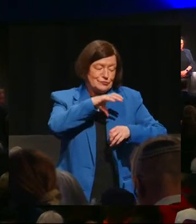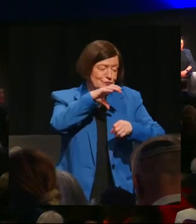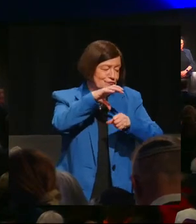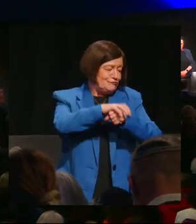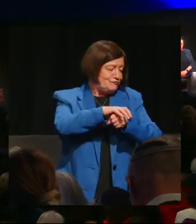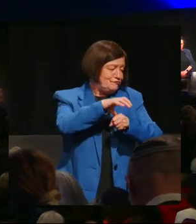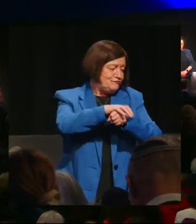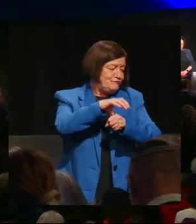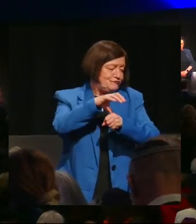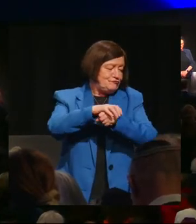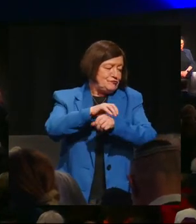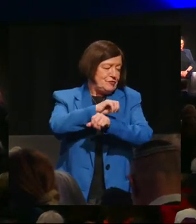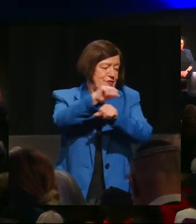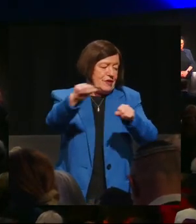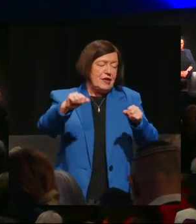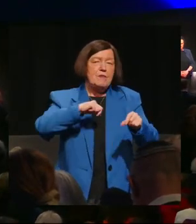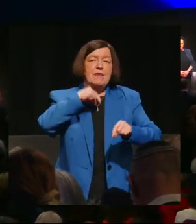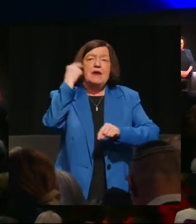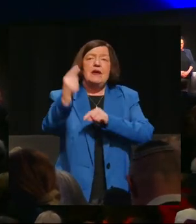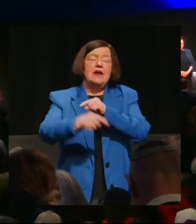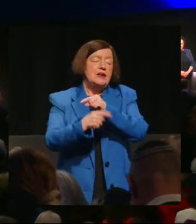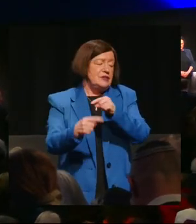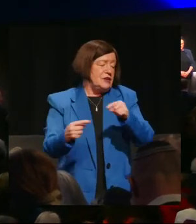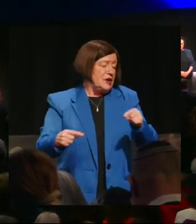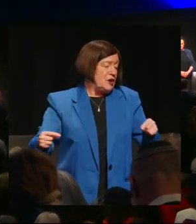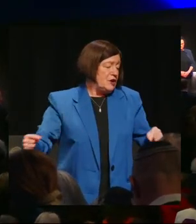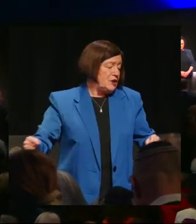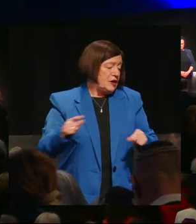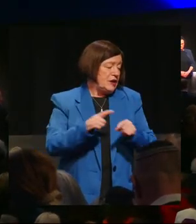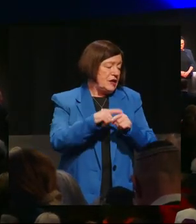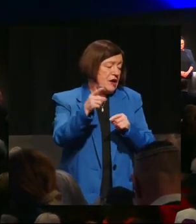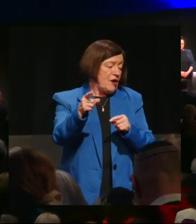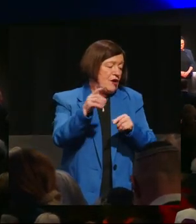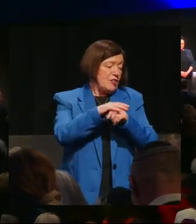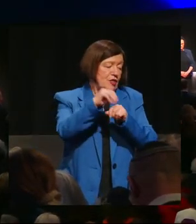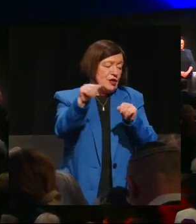veshenech niku, al kiddush